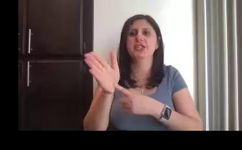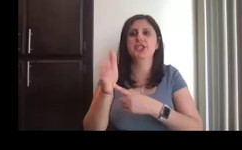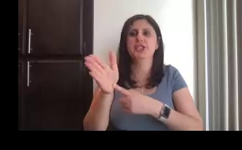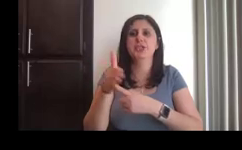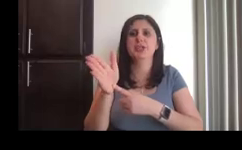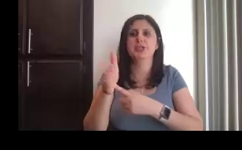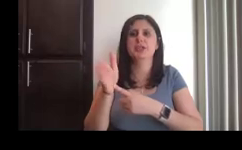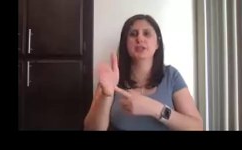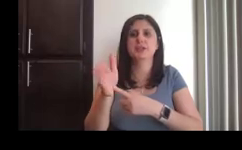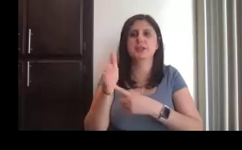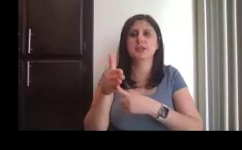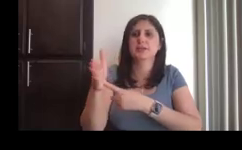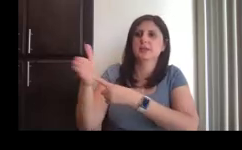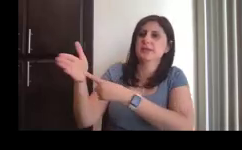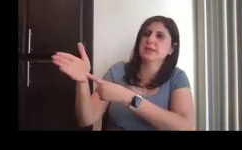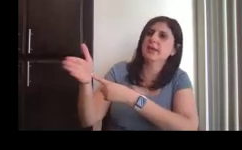fish.